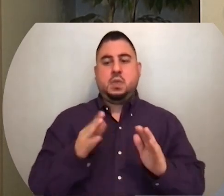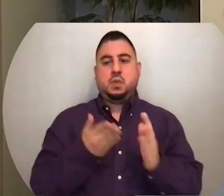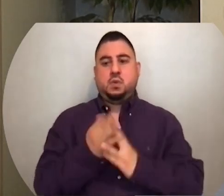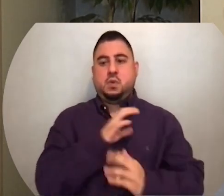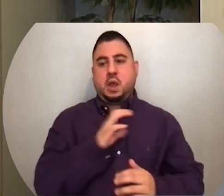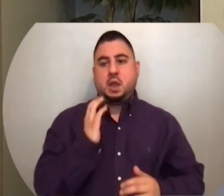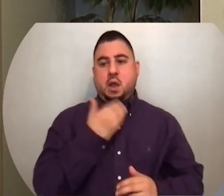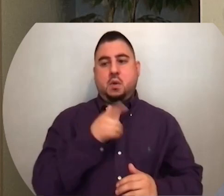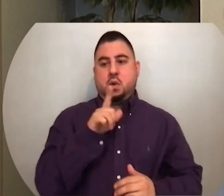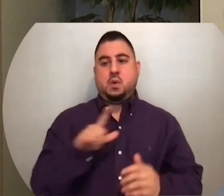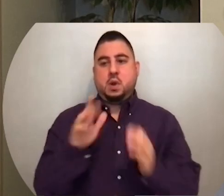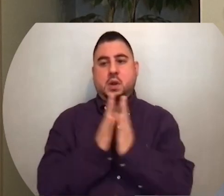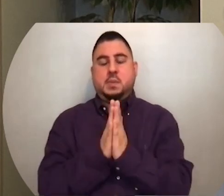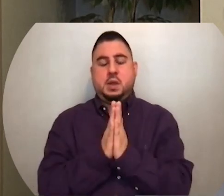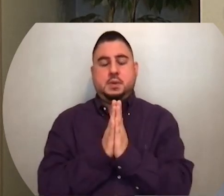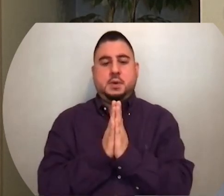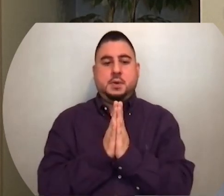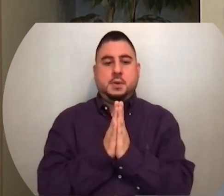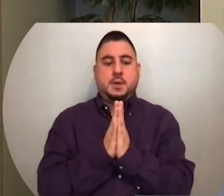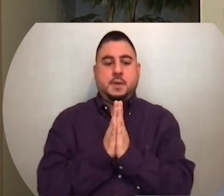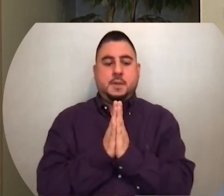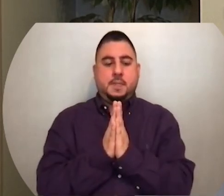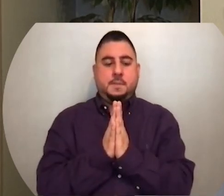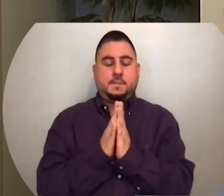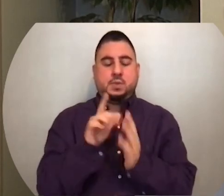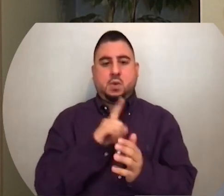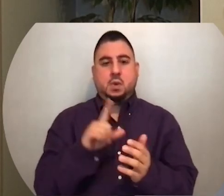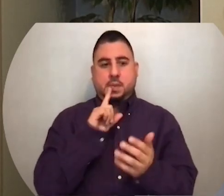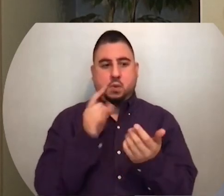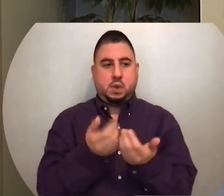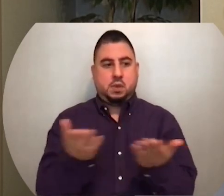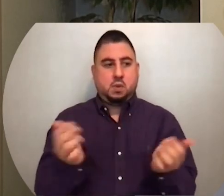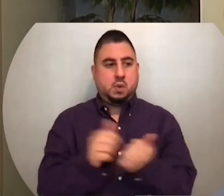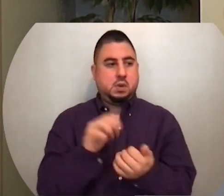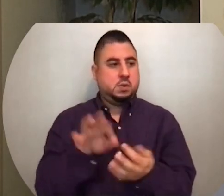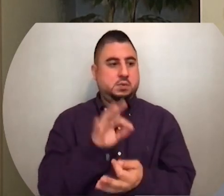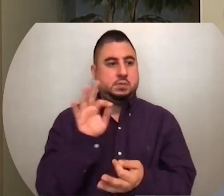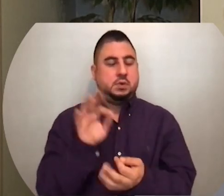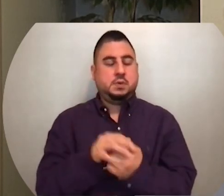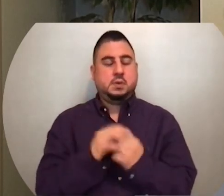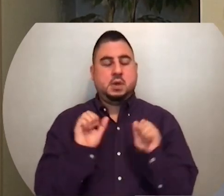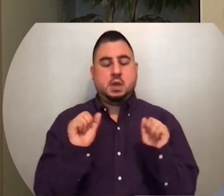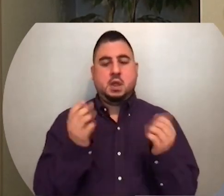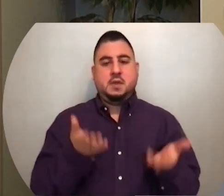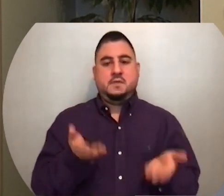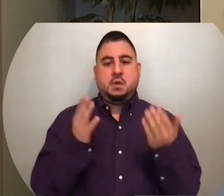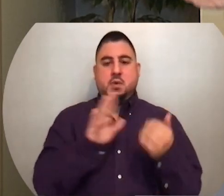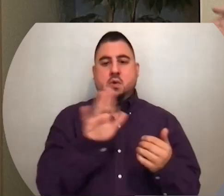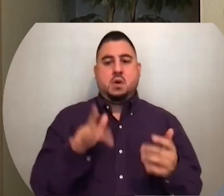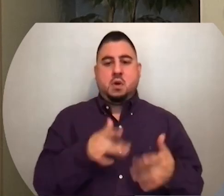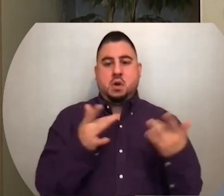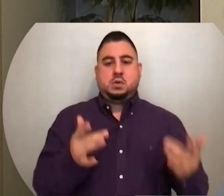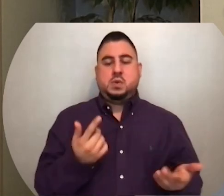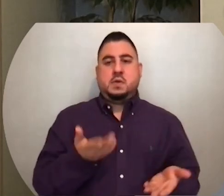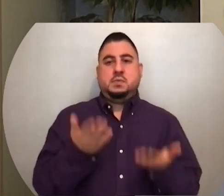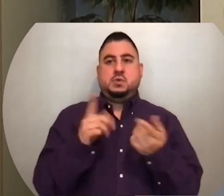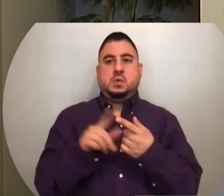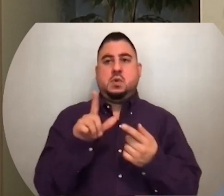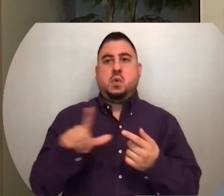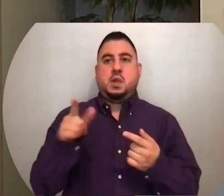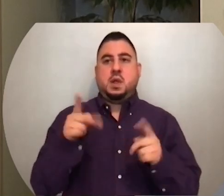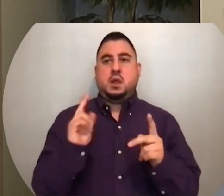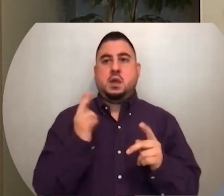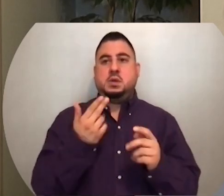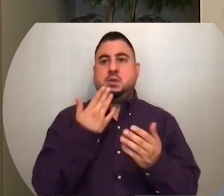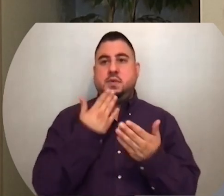our Lord. Amen. And the Lord be with you. And with your spirit. Lift up your hearts. We lift them up to the Lord. And